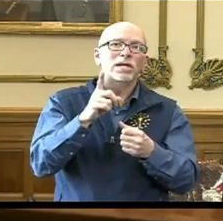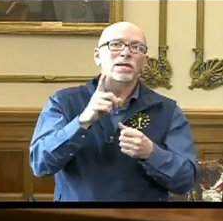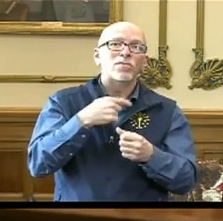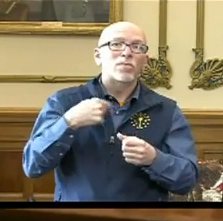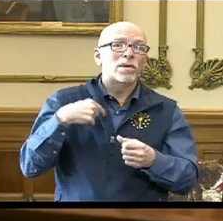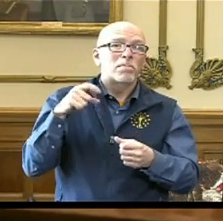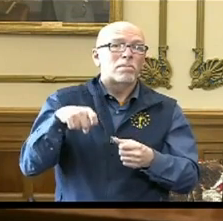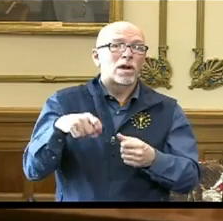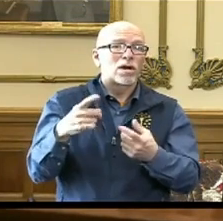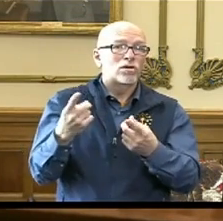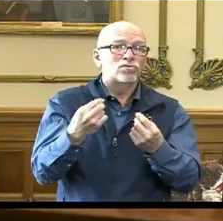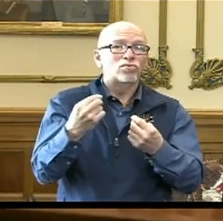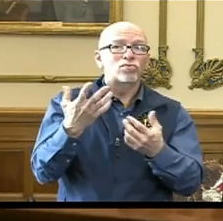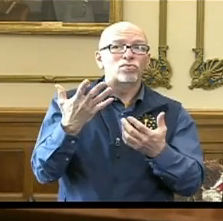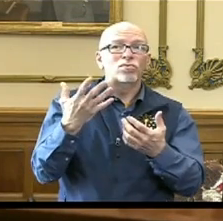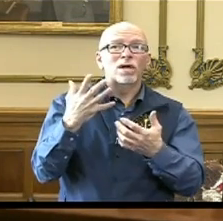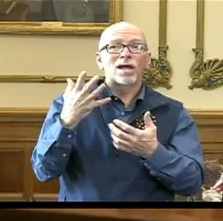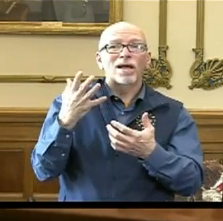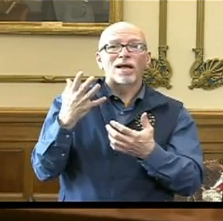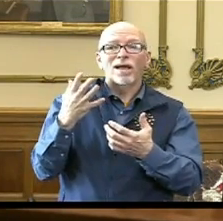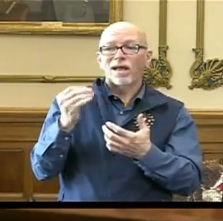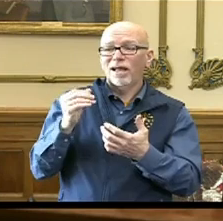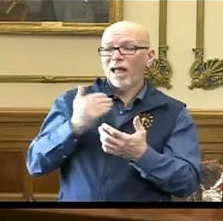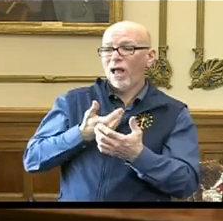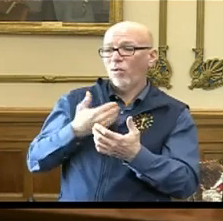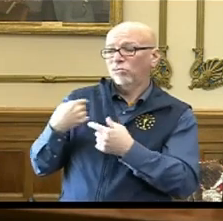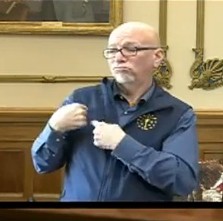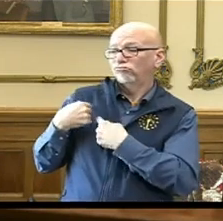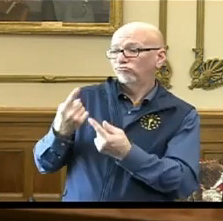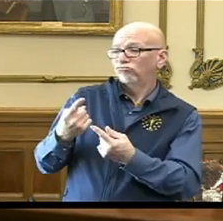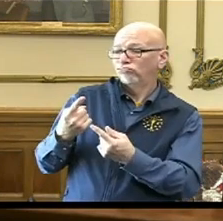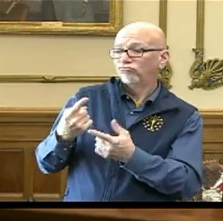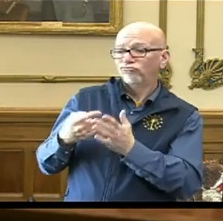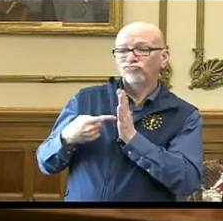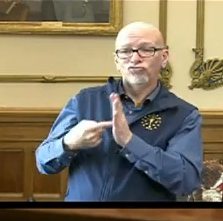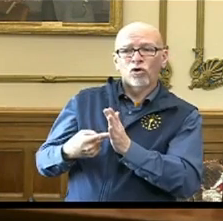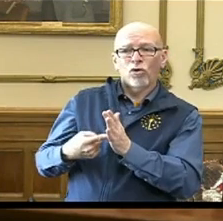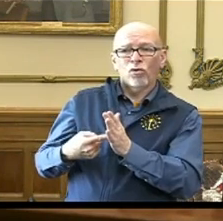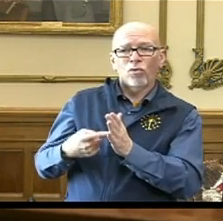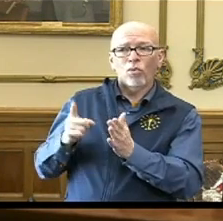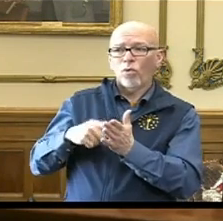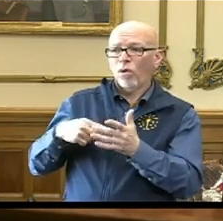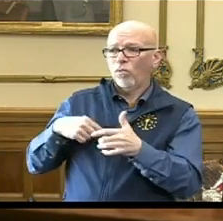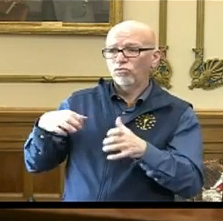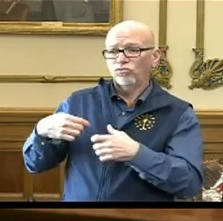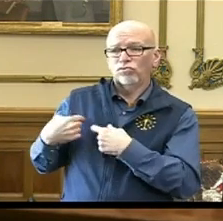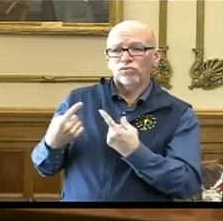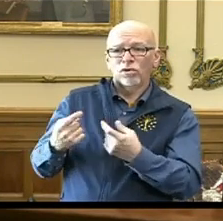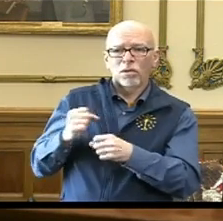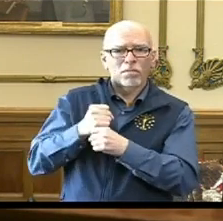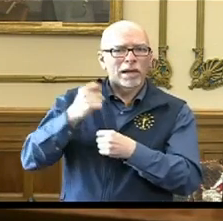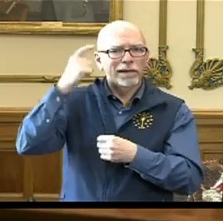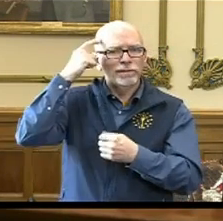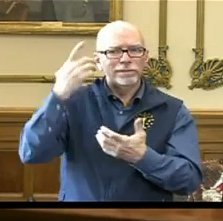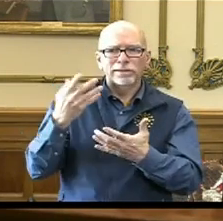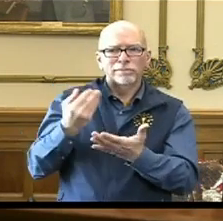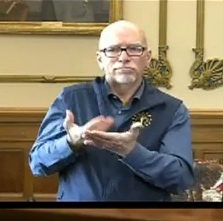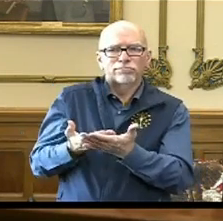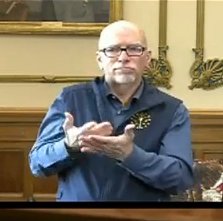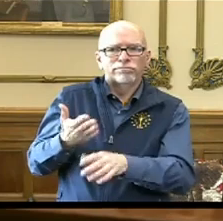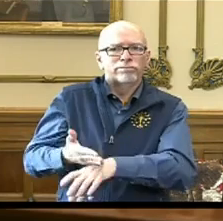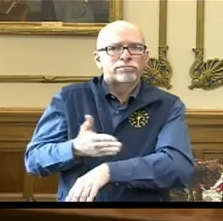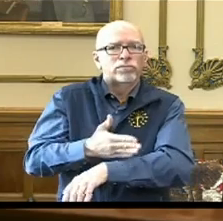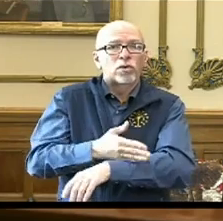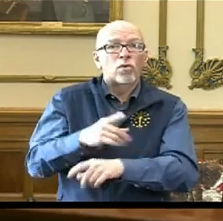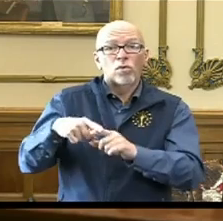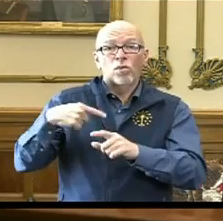do, and we've got the results so far to prove that it makes sense. When we do get to that point,